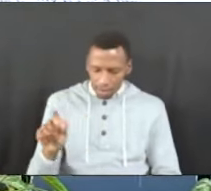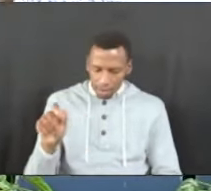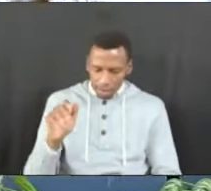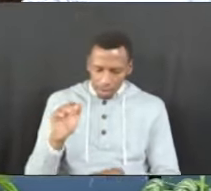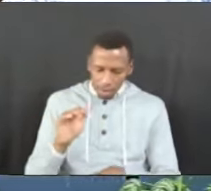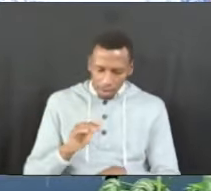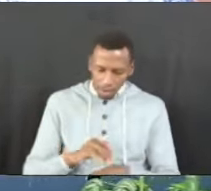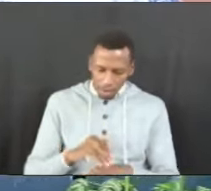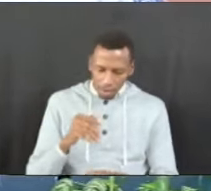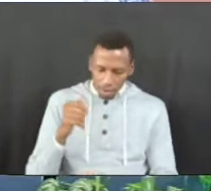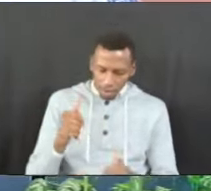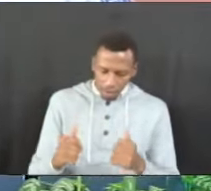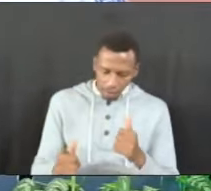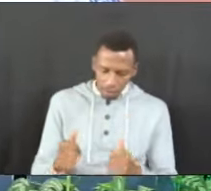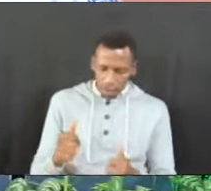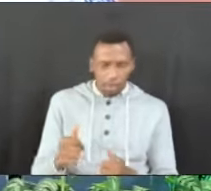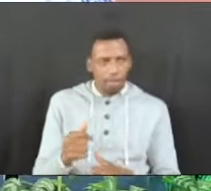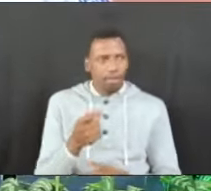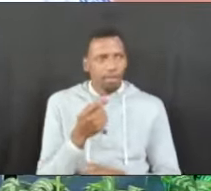cross on